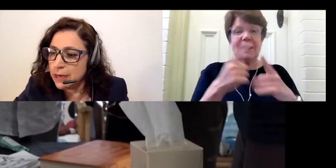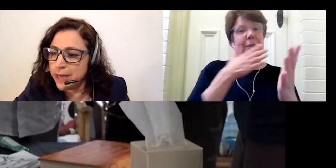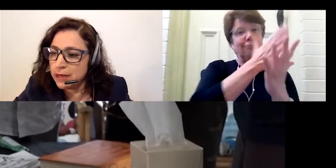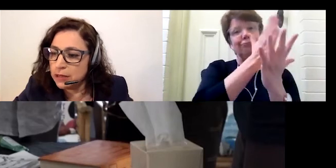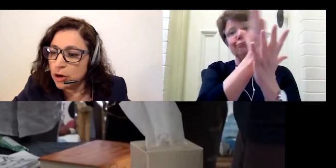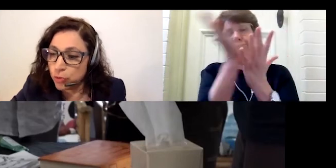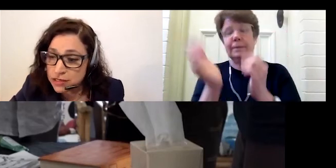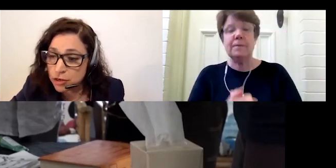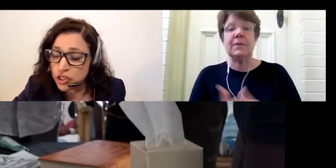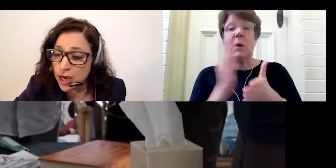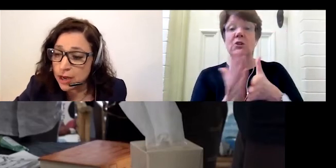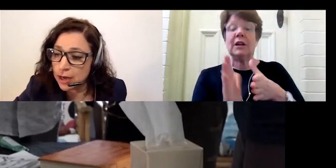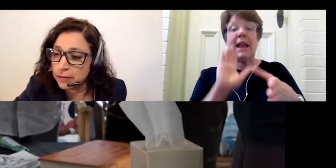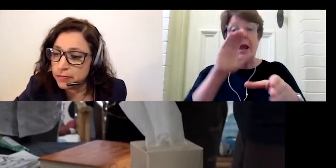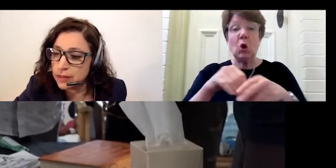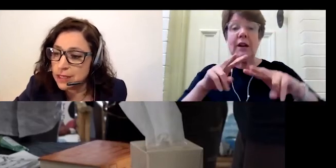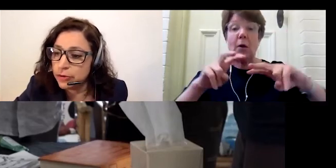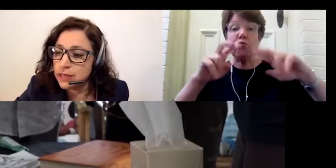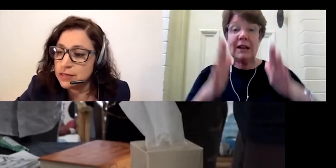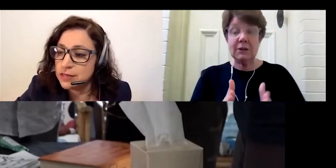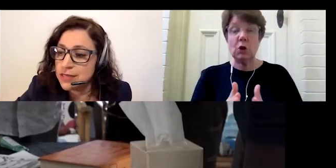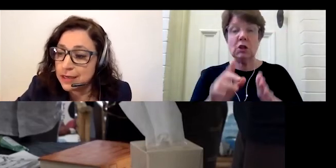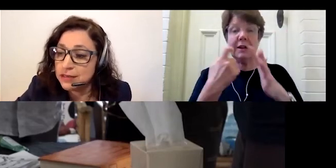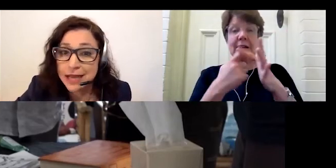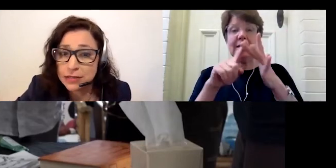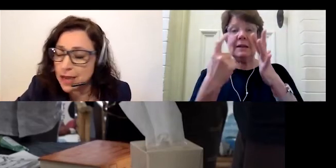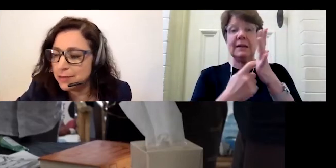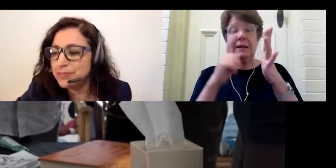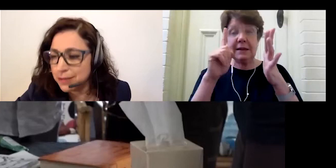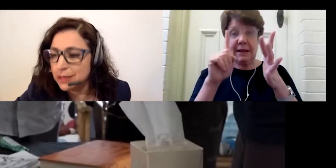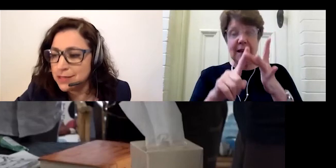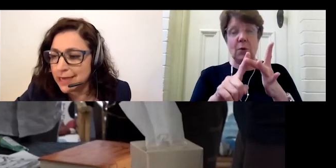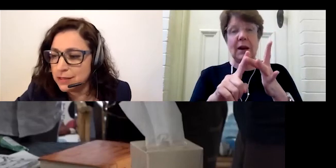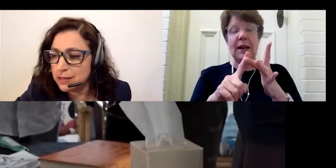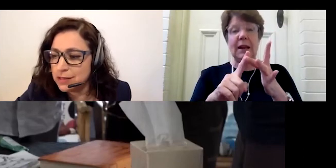We embedded a researcher, Kiri